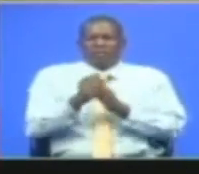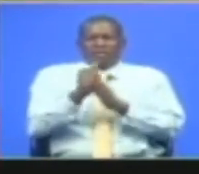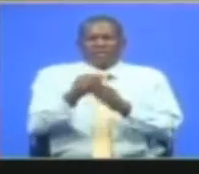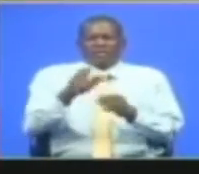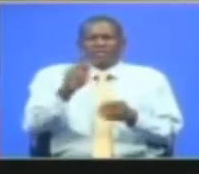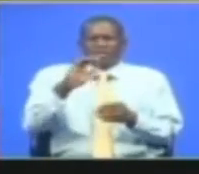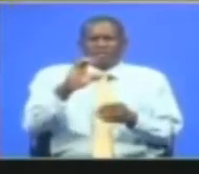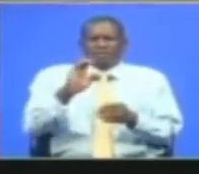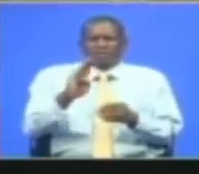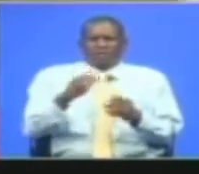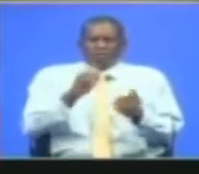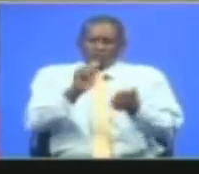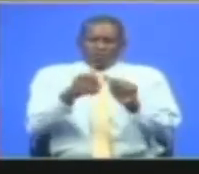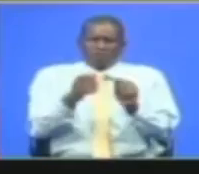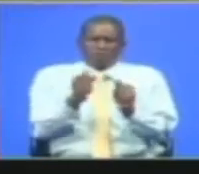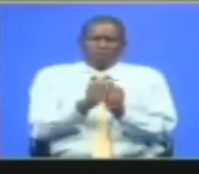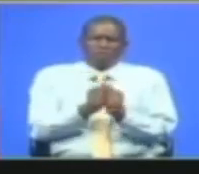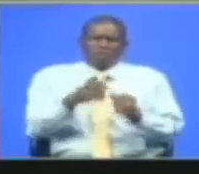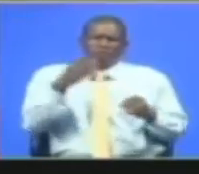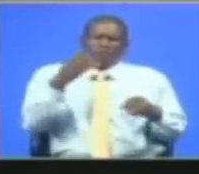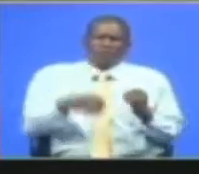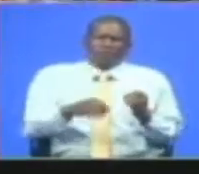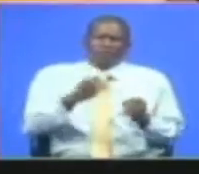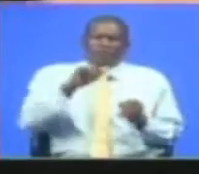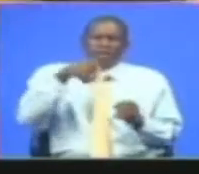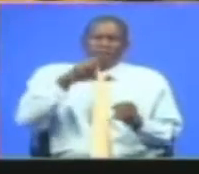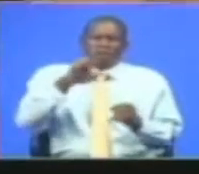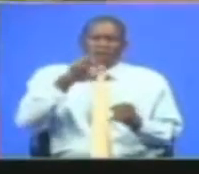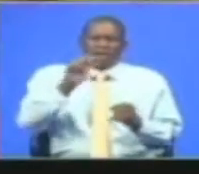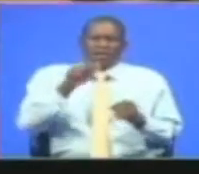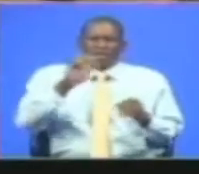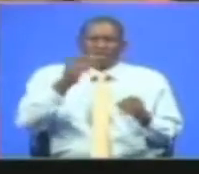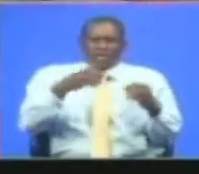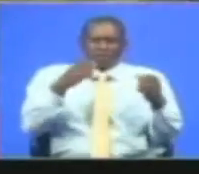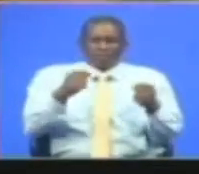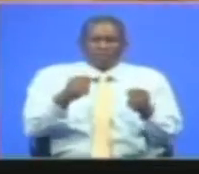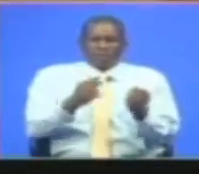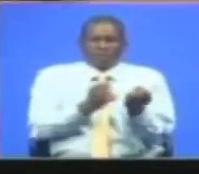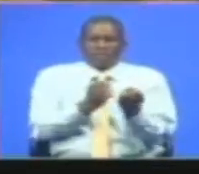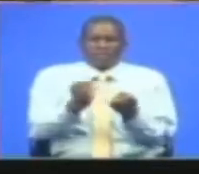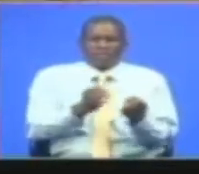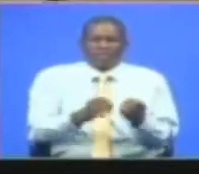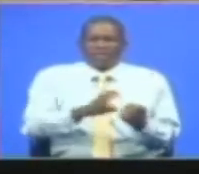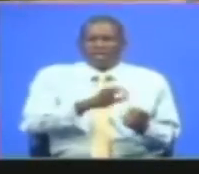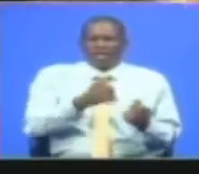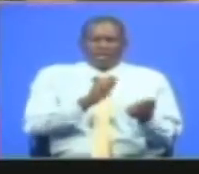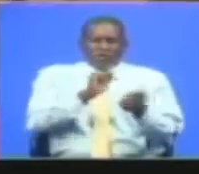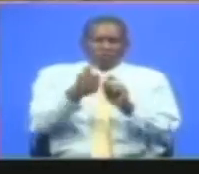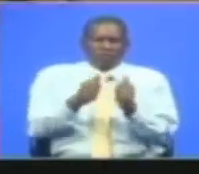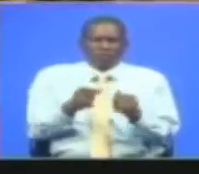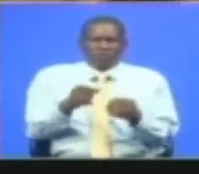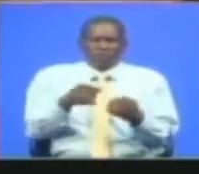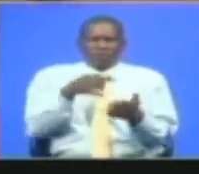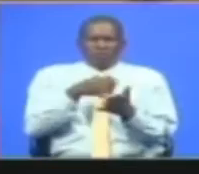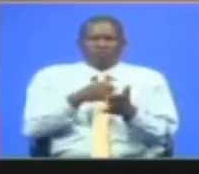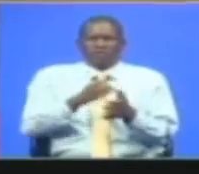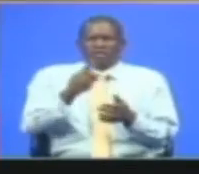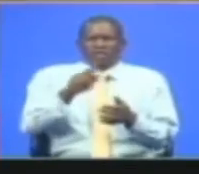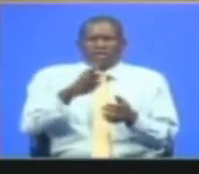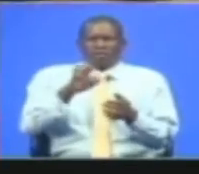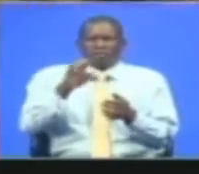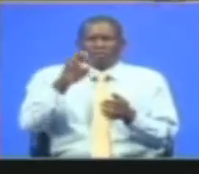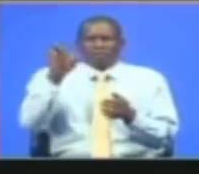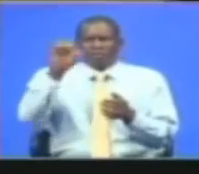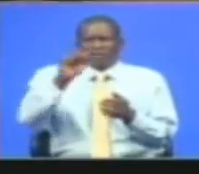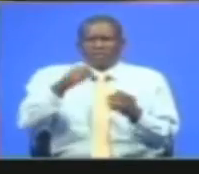off with last year's beaten finalists Impala in the Kenya Cup at Impala Club on Saturday. Other fixtures feature champions Kabras Sugar against third place